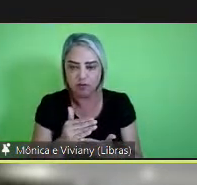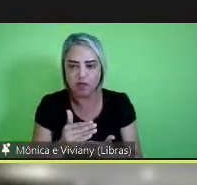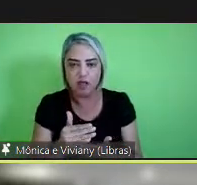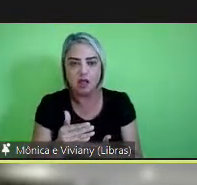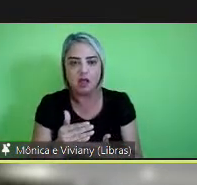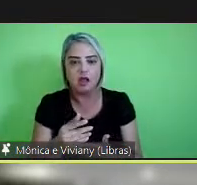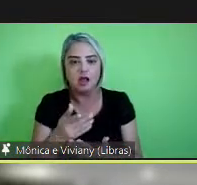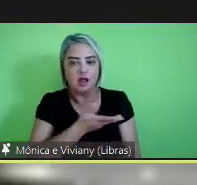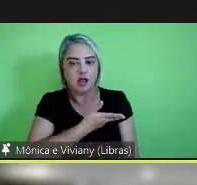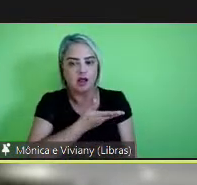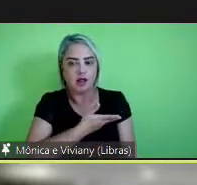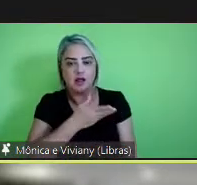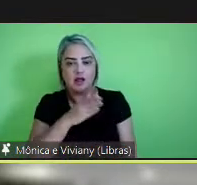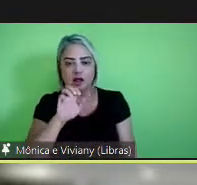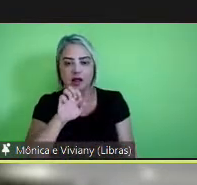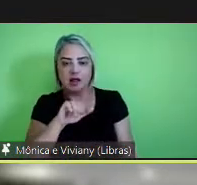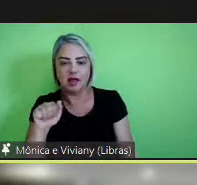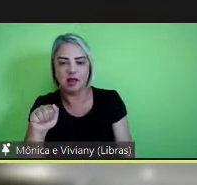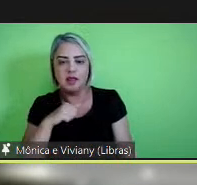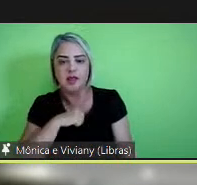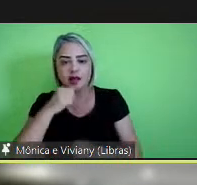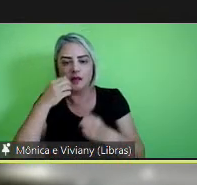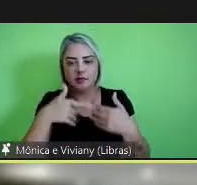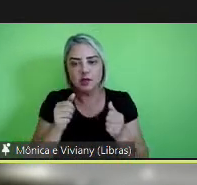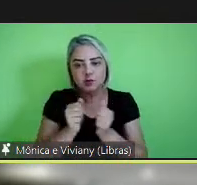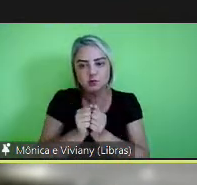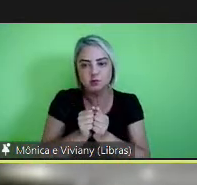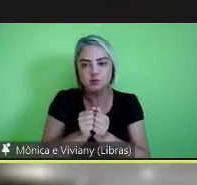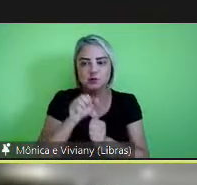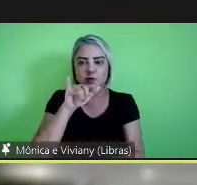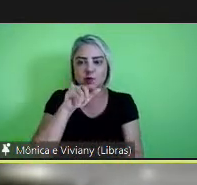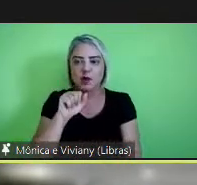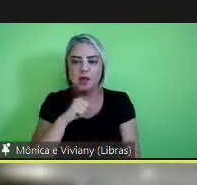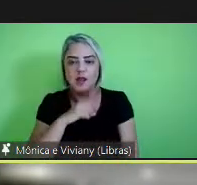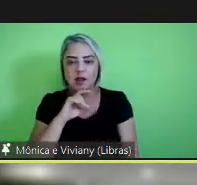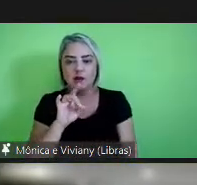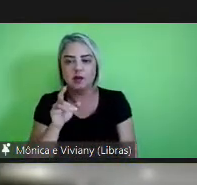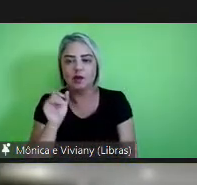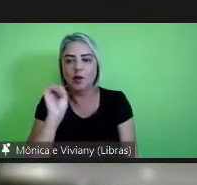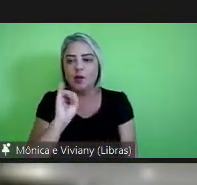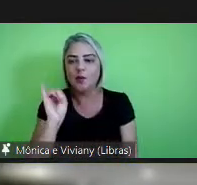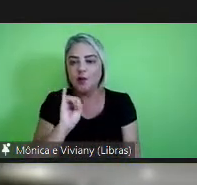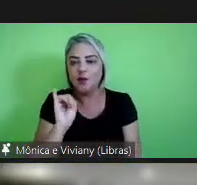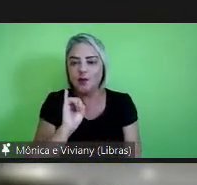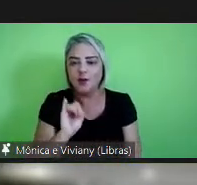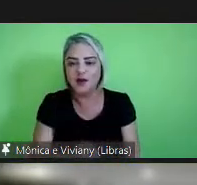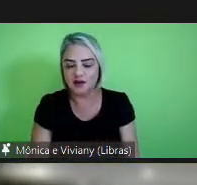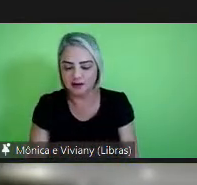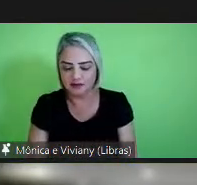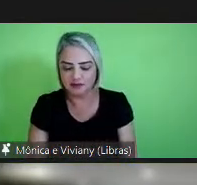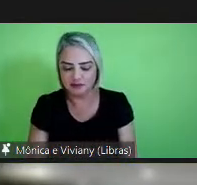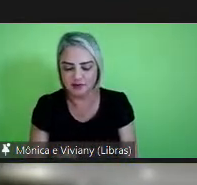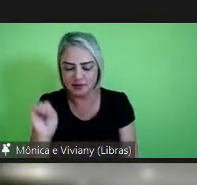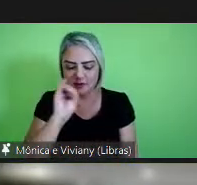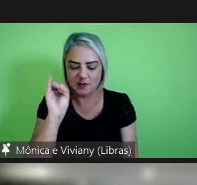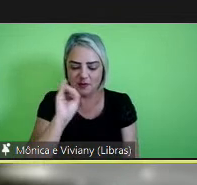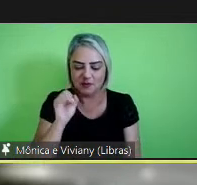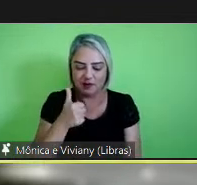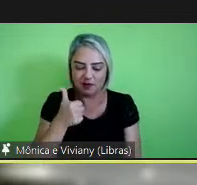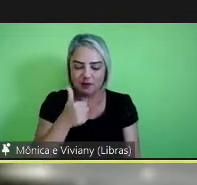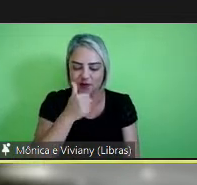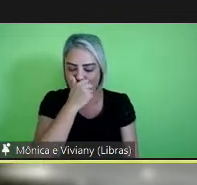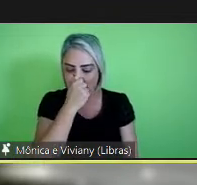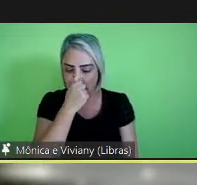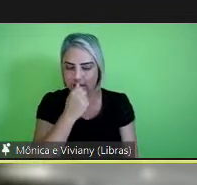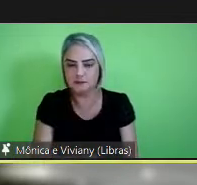to speak with me today. So Emma, do you want to just say hi? Hi, everyone. So we're